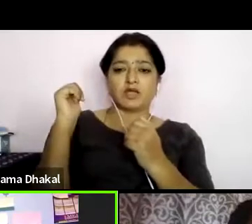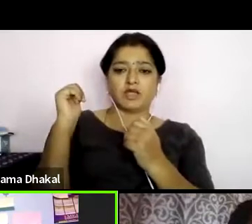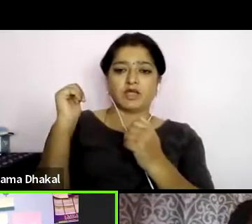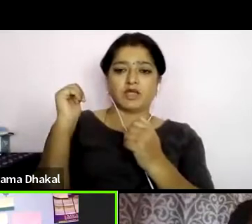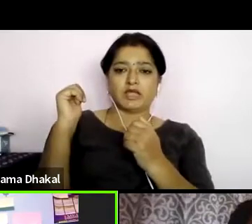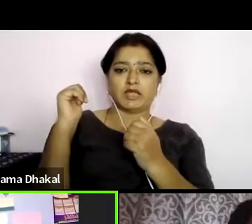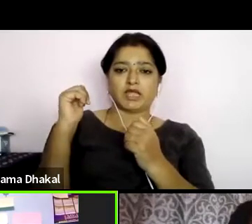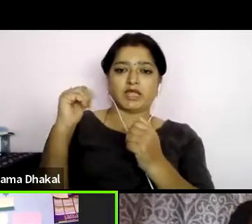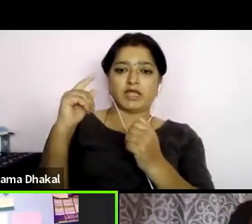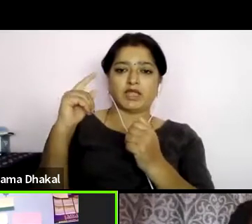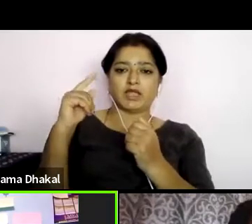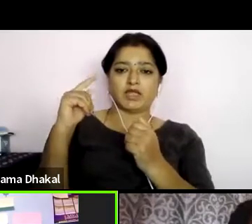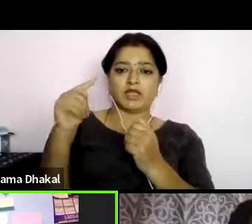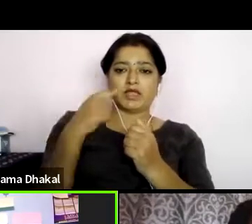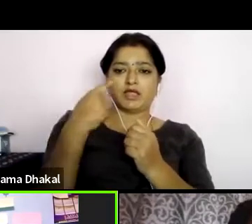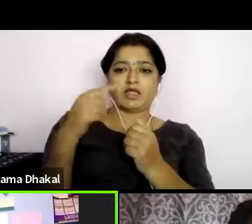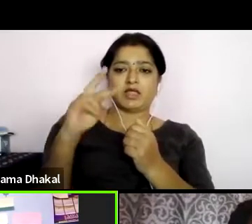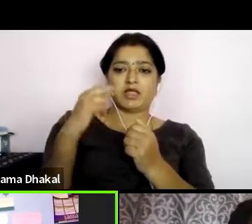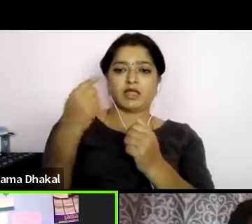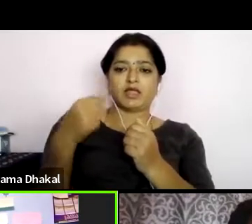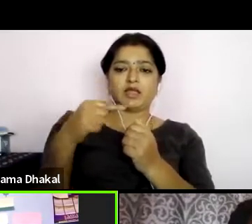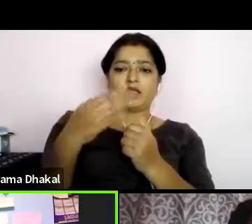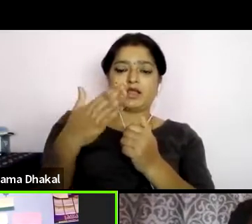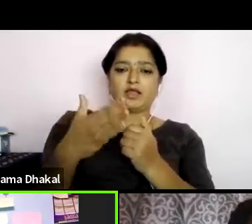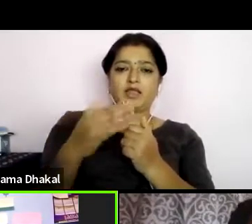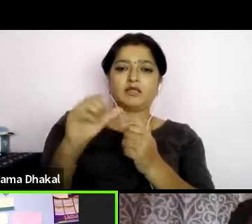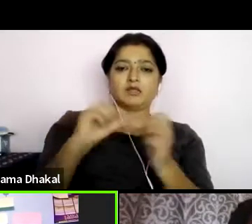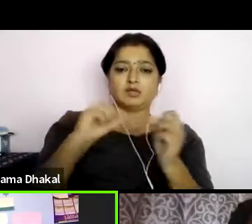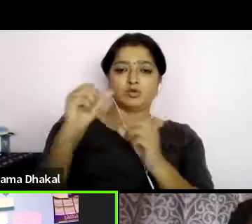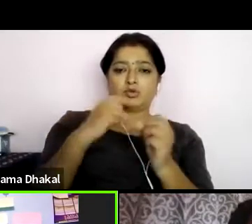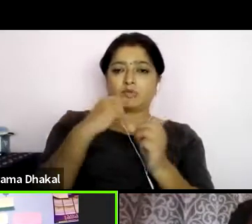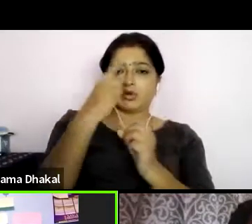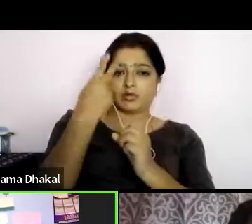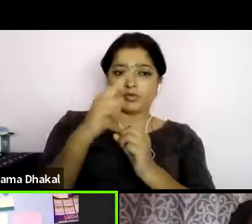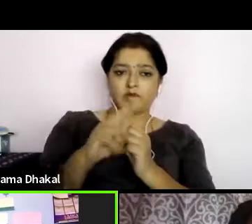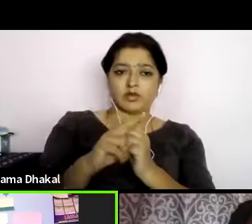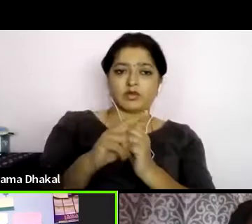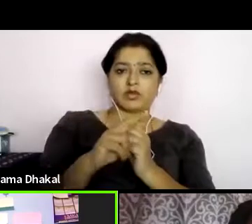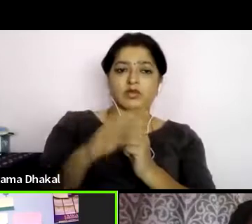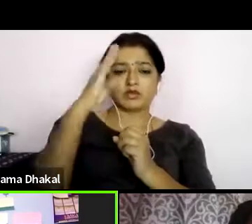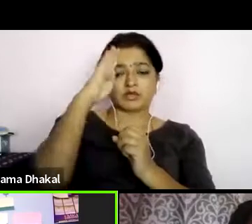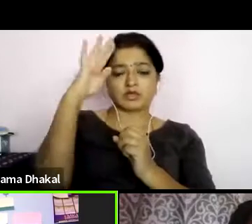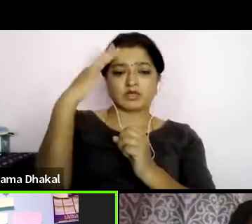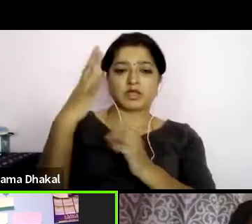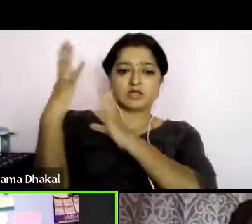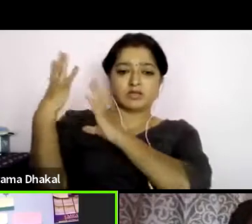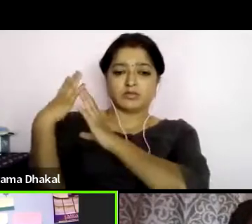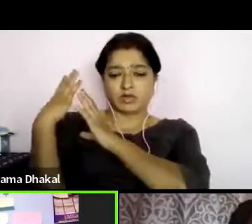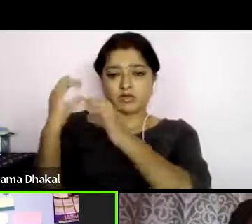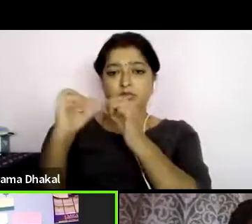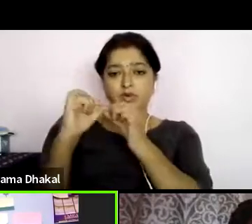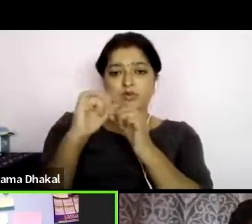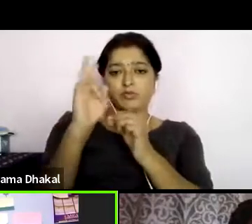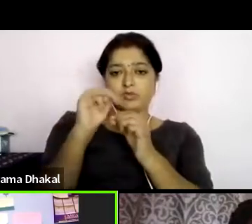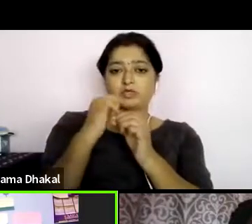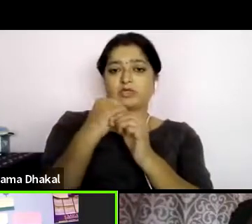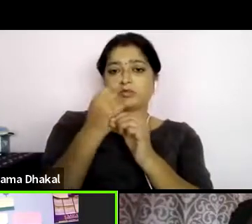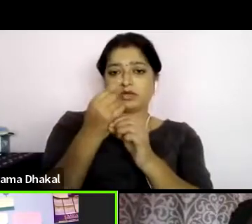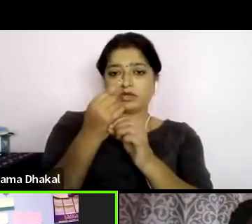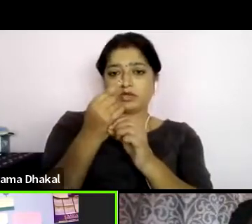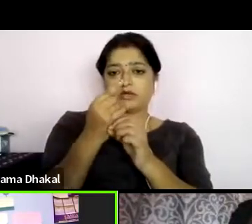about the government. And I want to say one way in which we've worked in with our